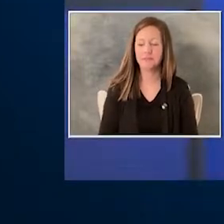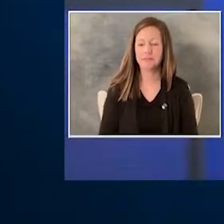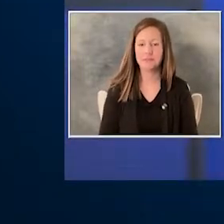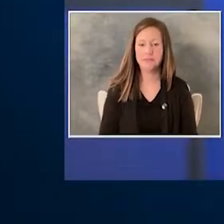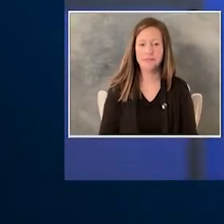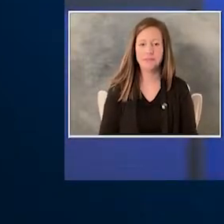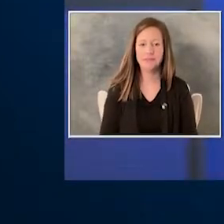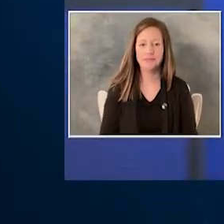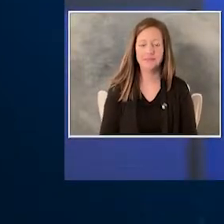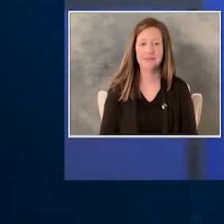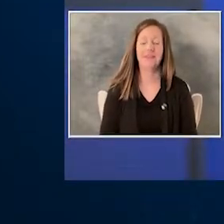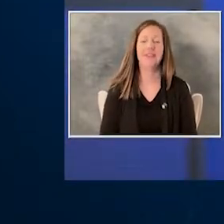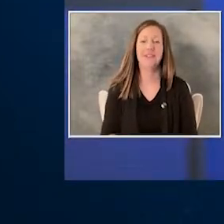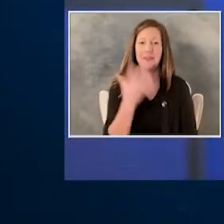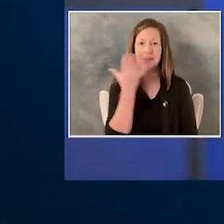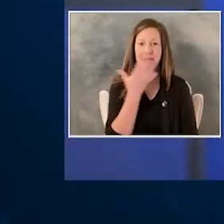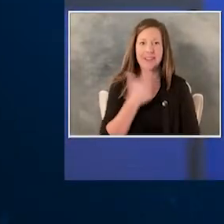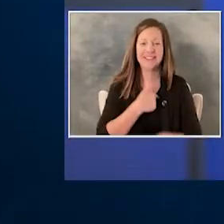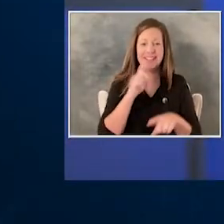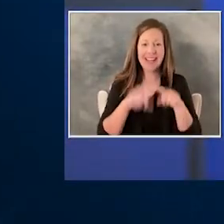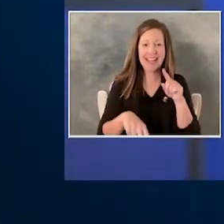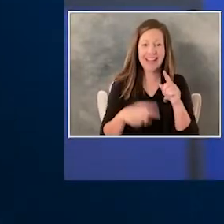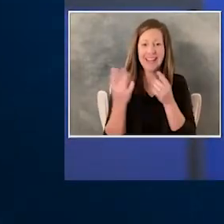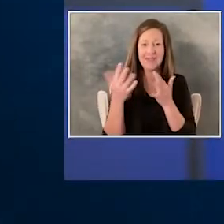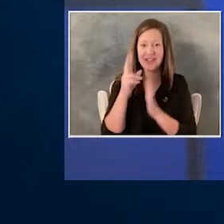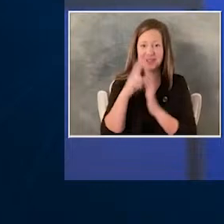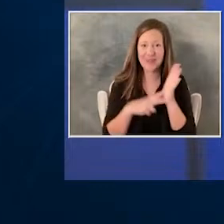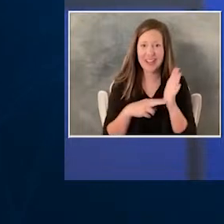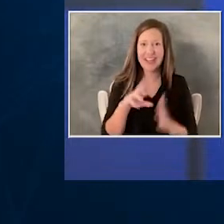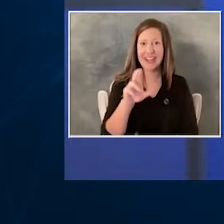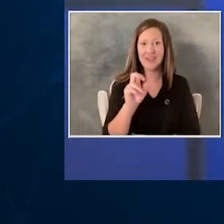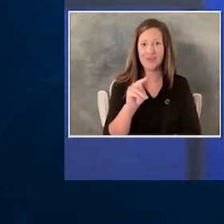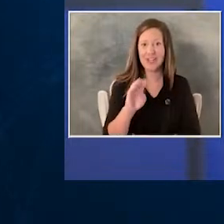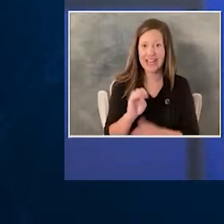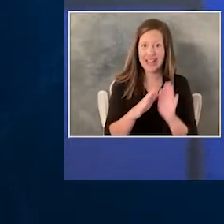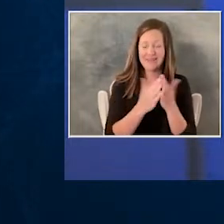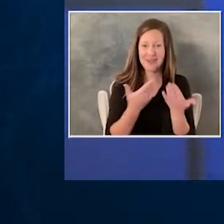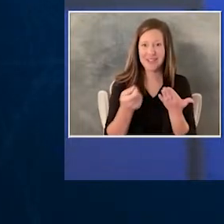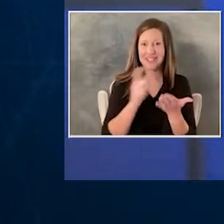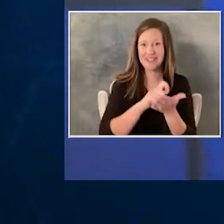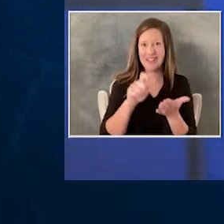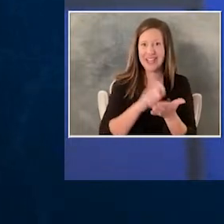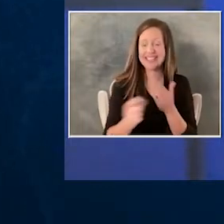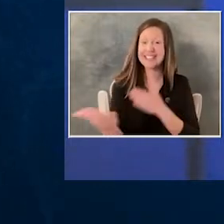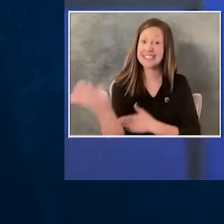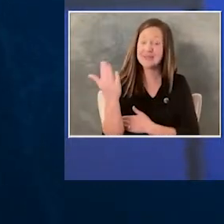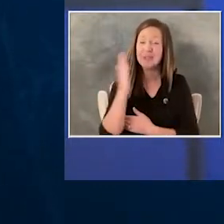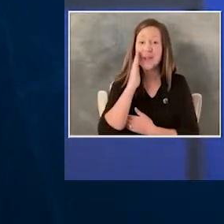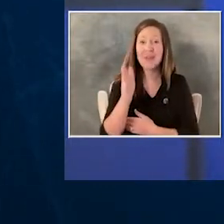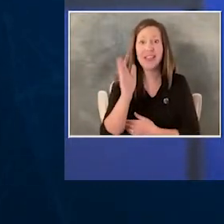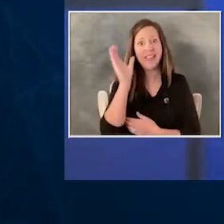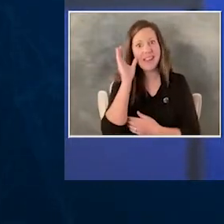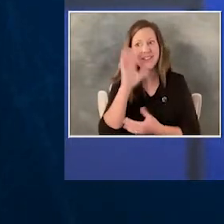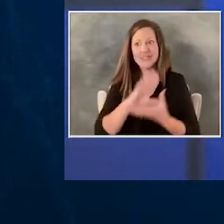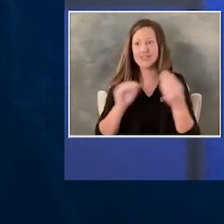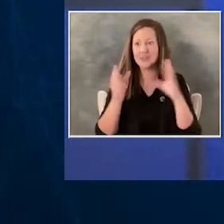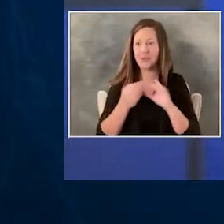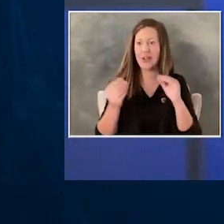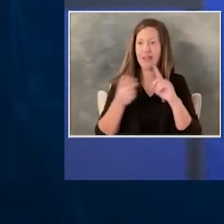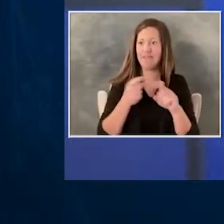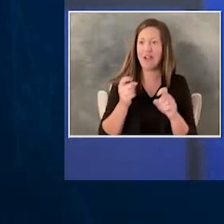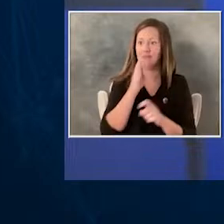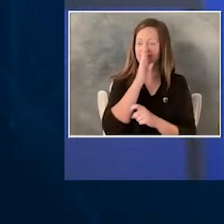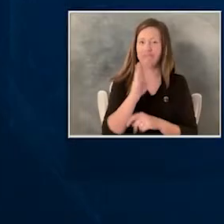Gosh, I can't wait to read the book that Renee writes on this. This morning, we're going to hear the story straight from some of the people who lived